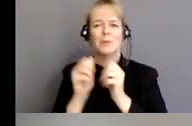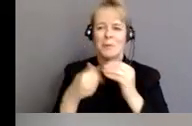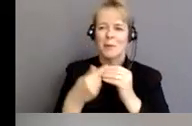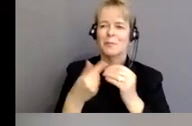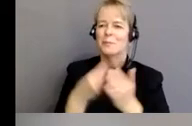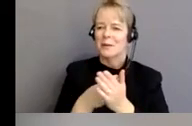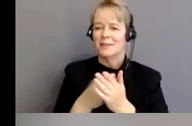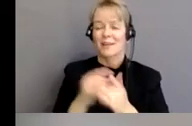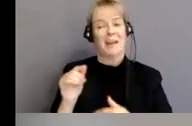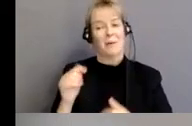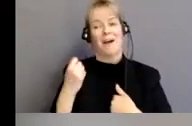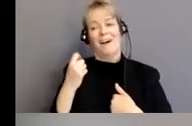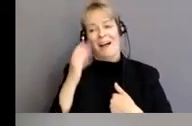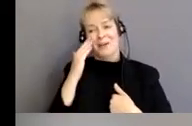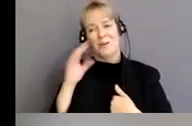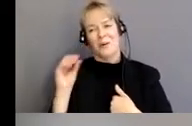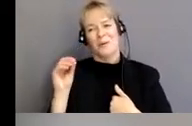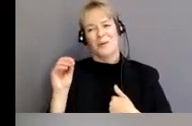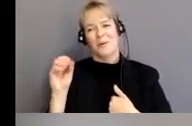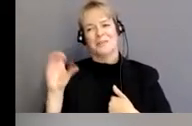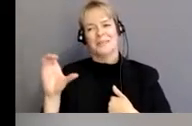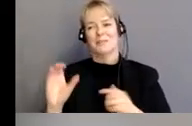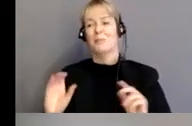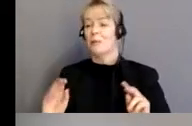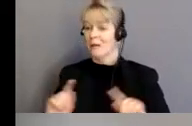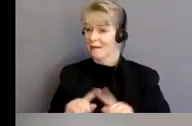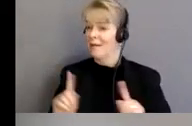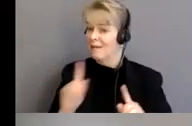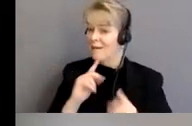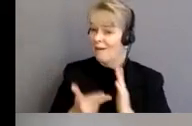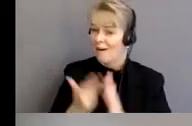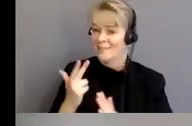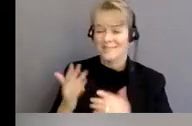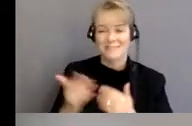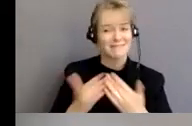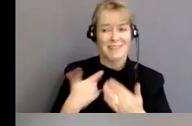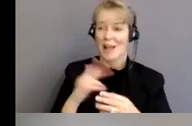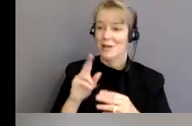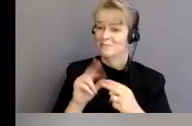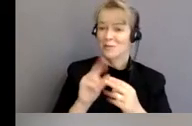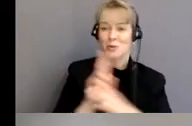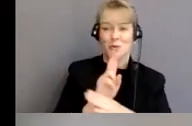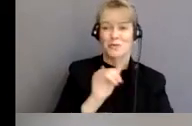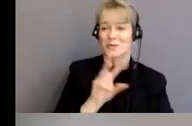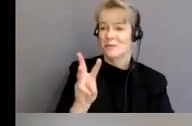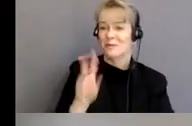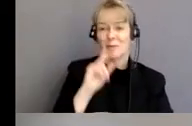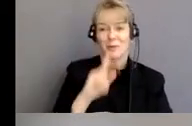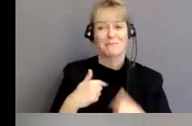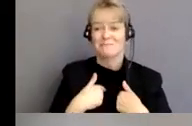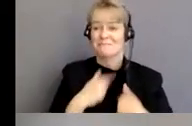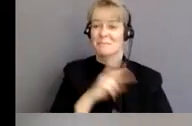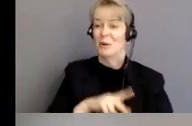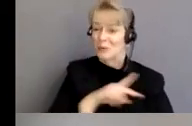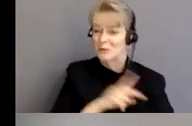at the OSC, I think it's a great website. I use the website personally also, not only professionally. So it's got a